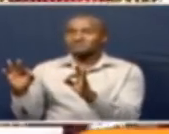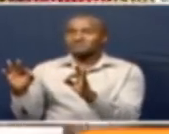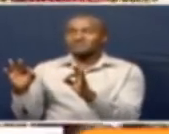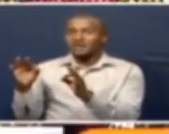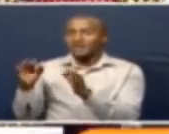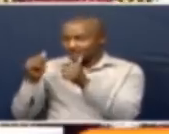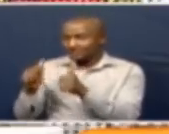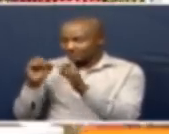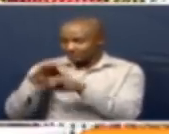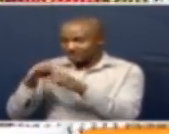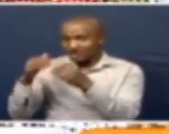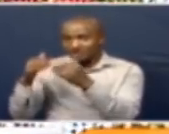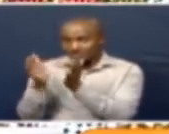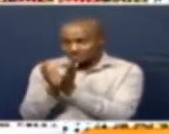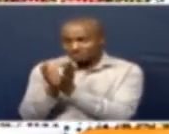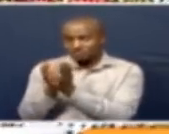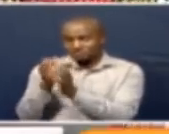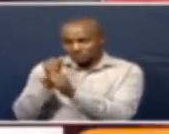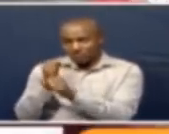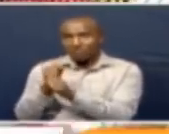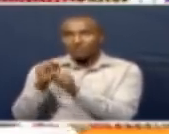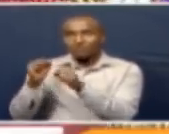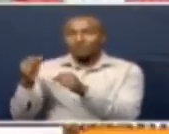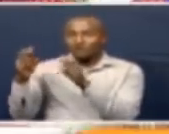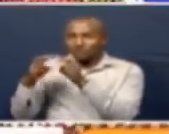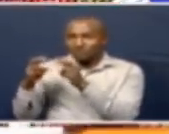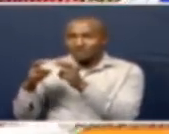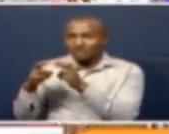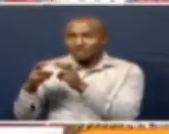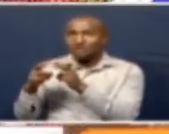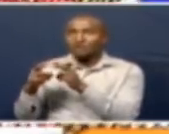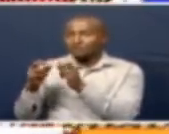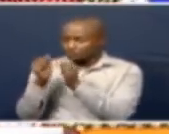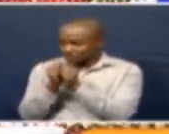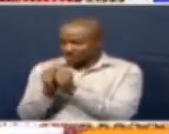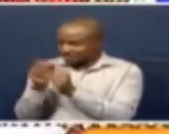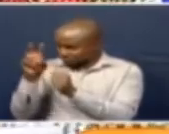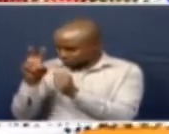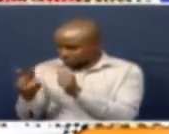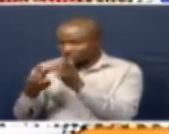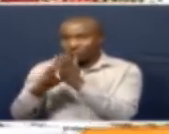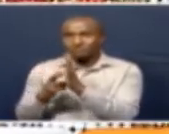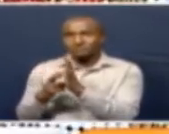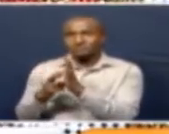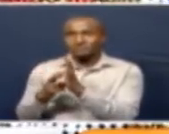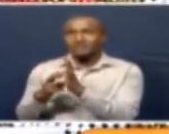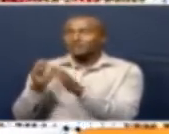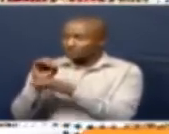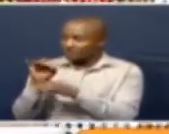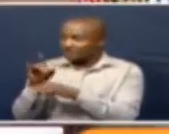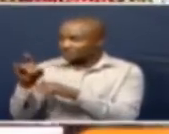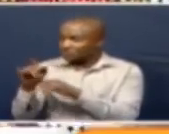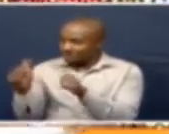job with a company, you can always contact us. We'll go together with you through the contract that you've been given, and we'll advise you